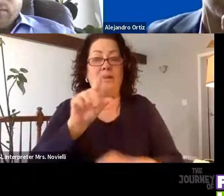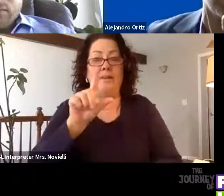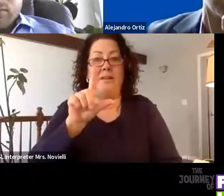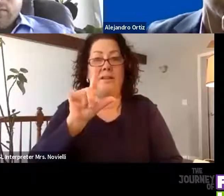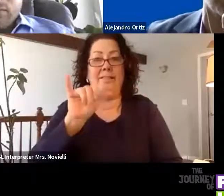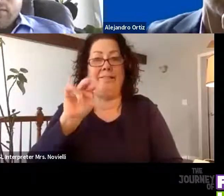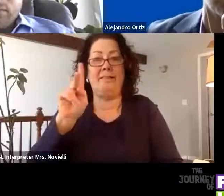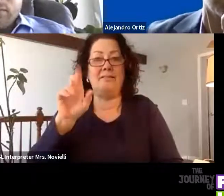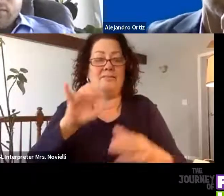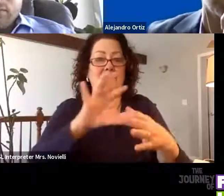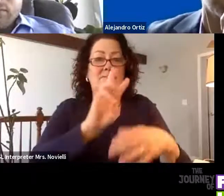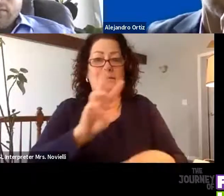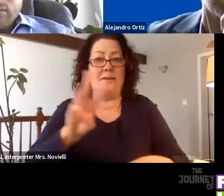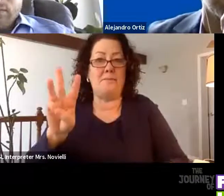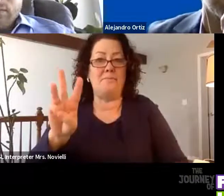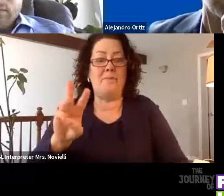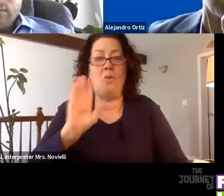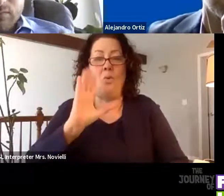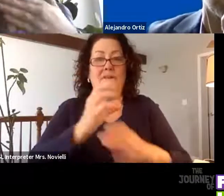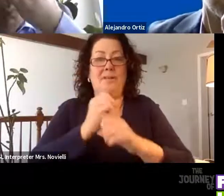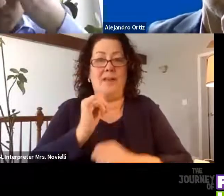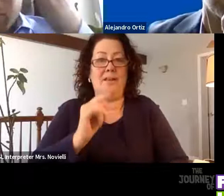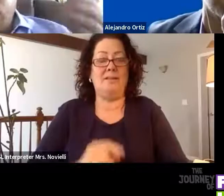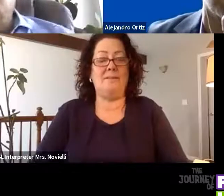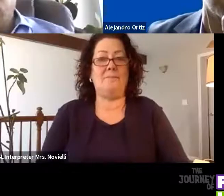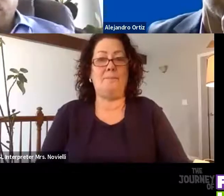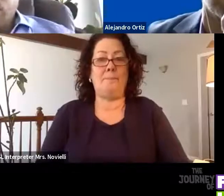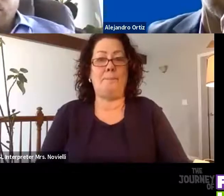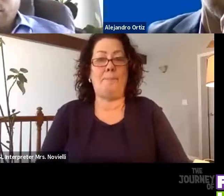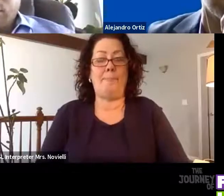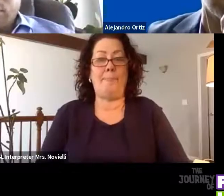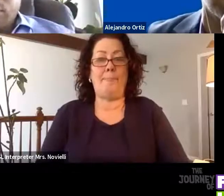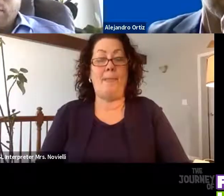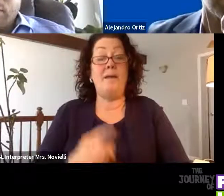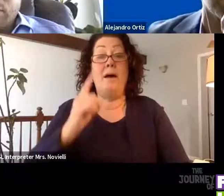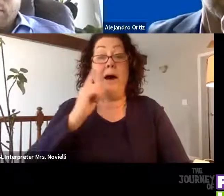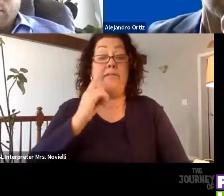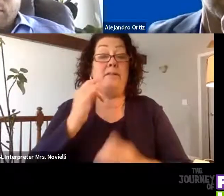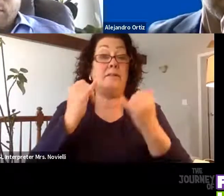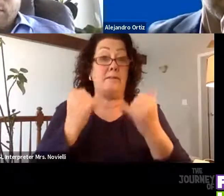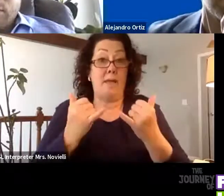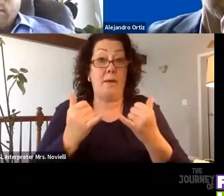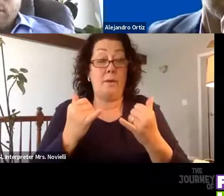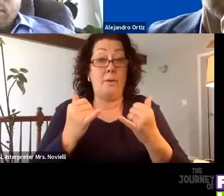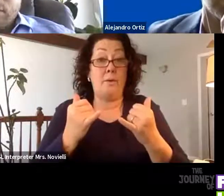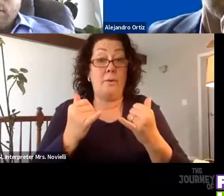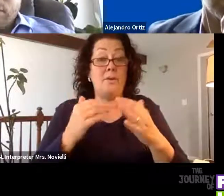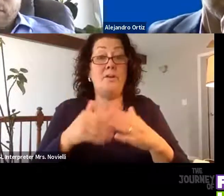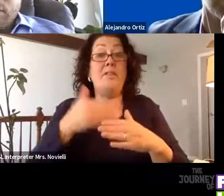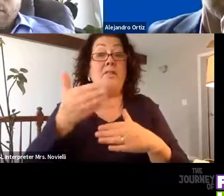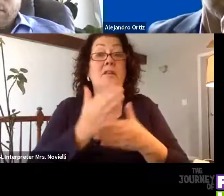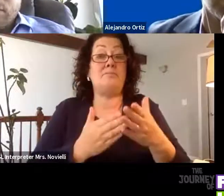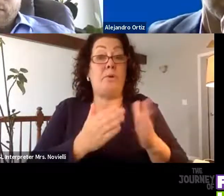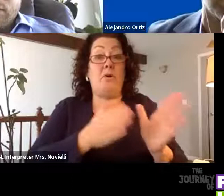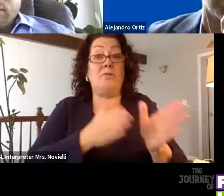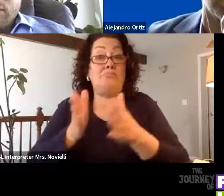And so you can expect to receive those. I think we do have to turn on to the next part of the program.